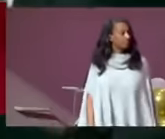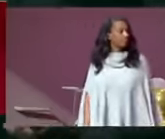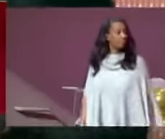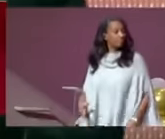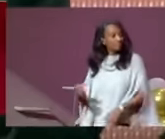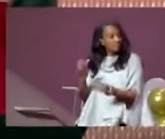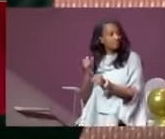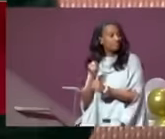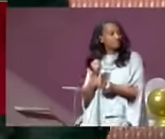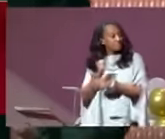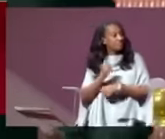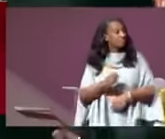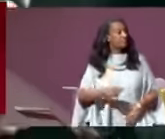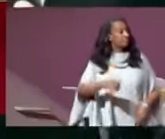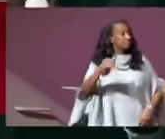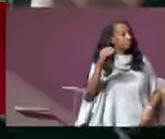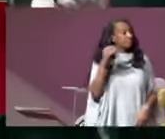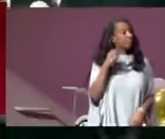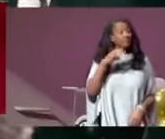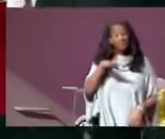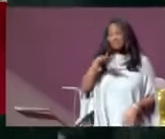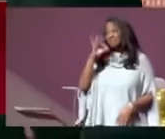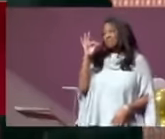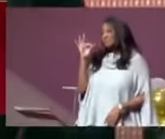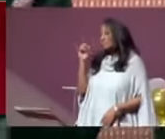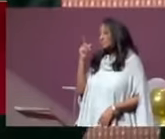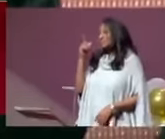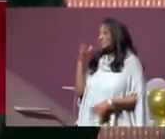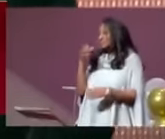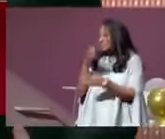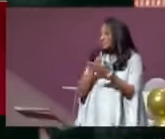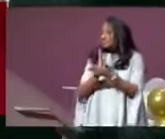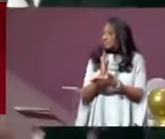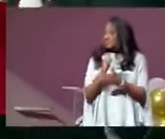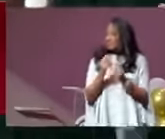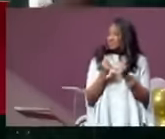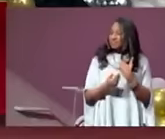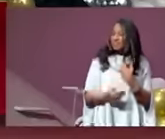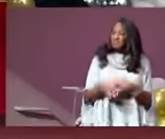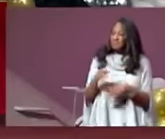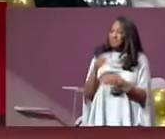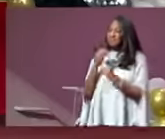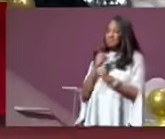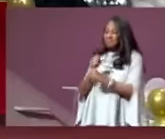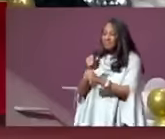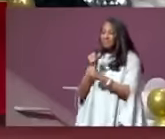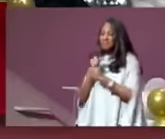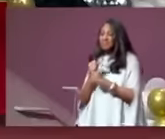Try.